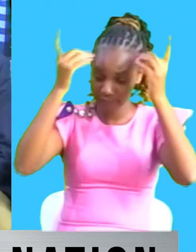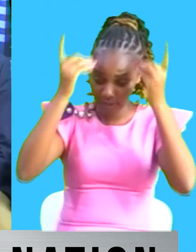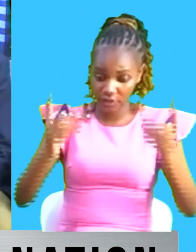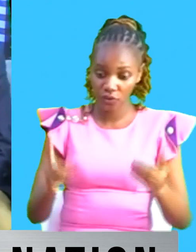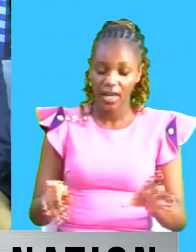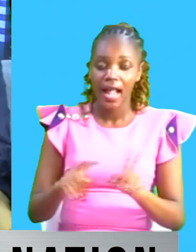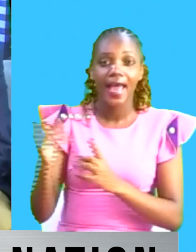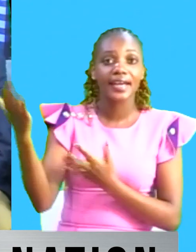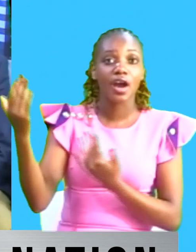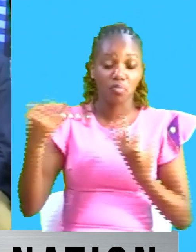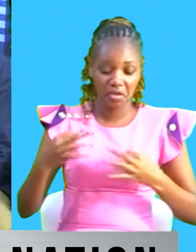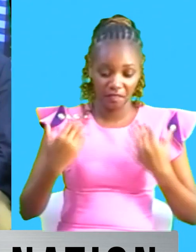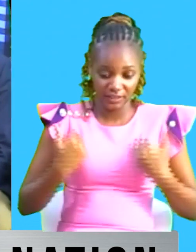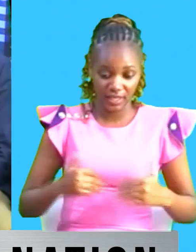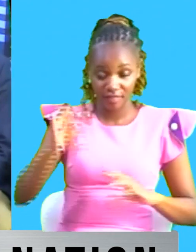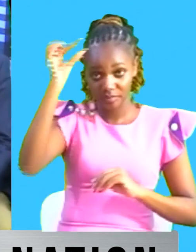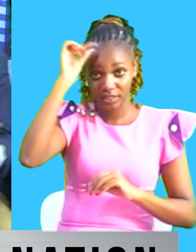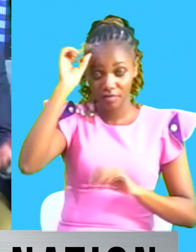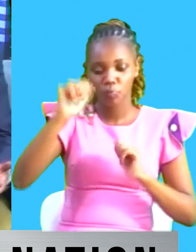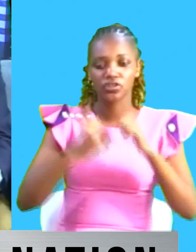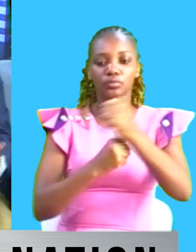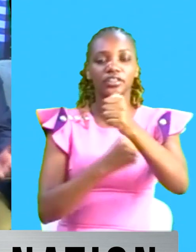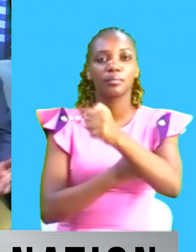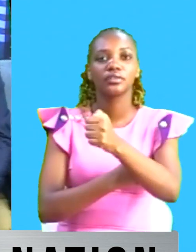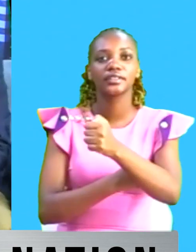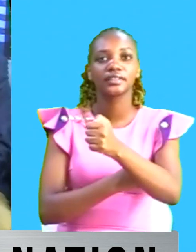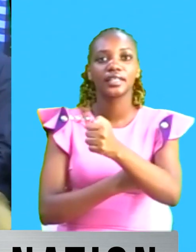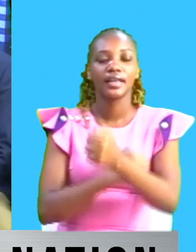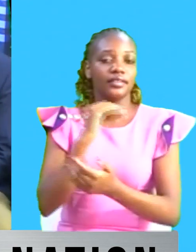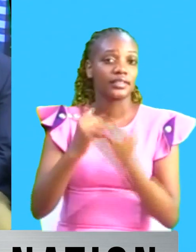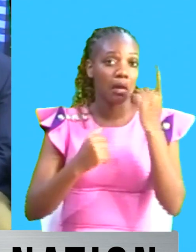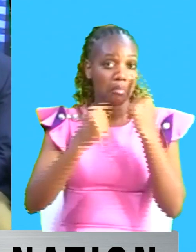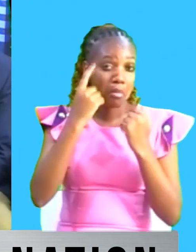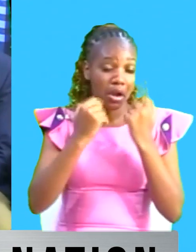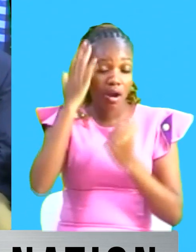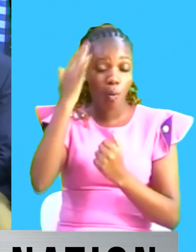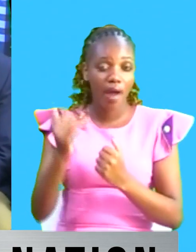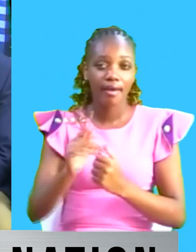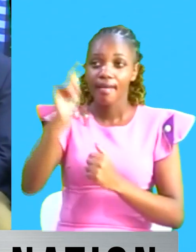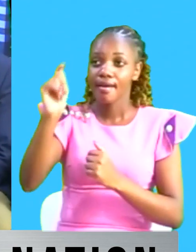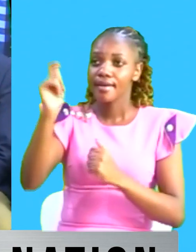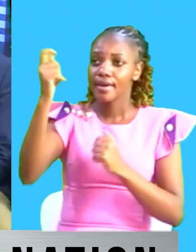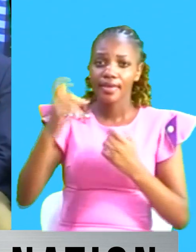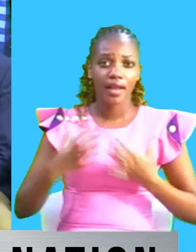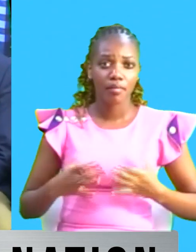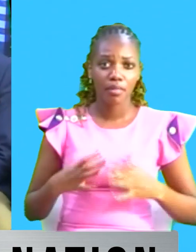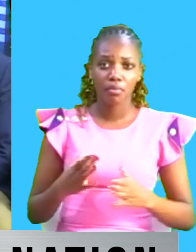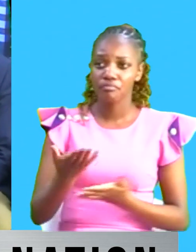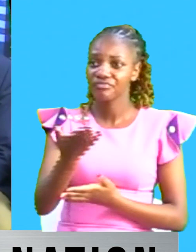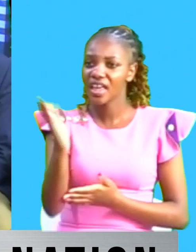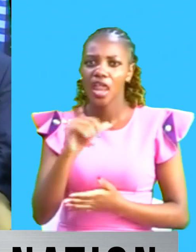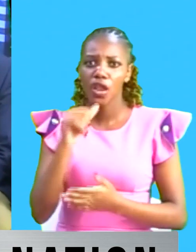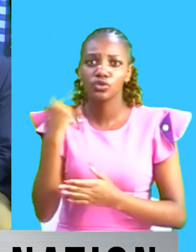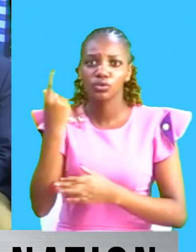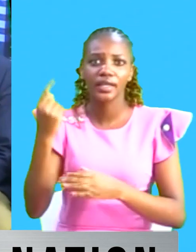that if I was government, I would have also supported some vigil because those Kenyans are not just Kenyans belonging to Azimio.